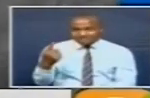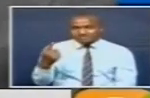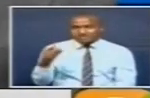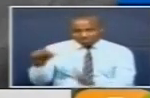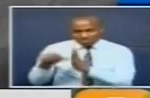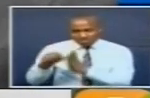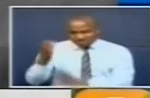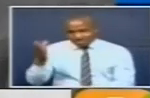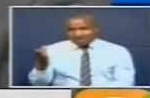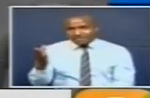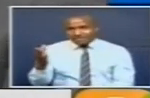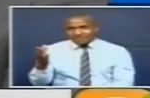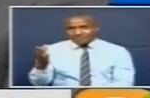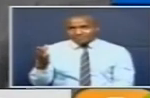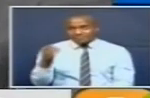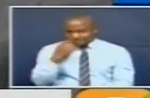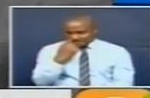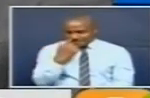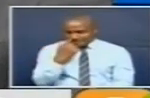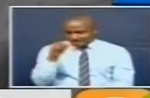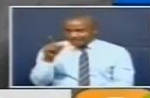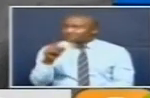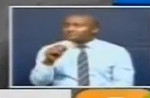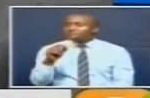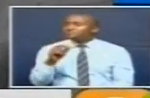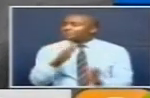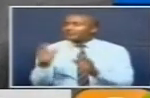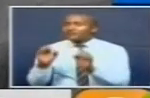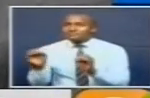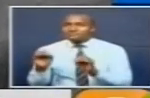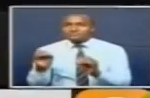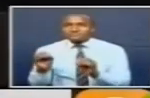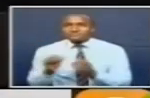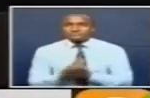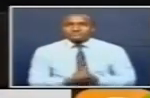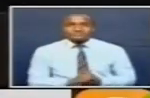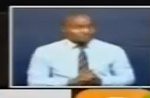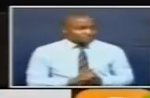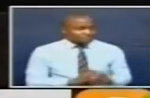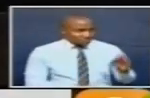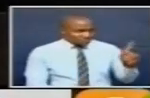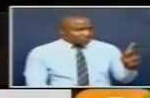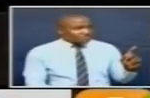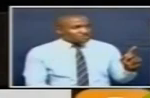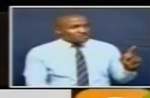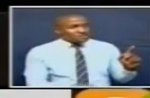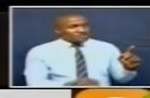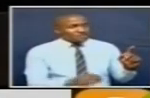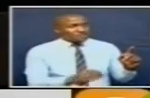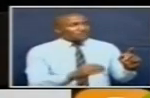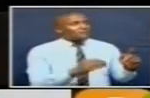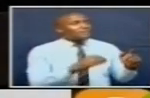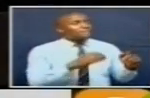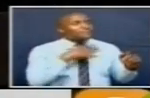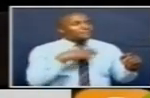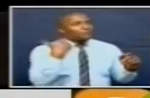problem somewhere. Right. And this is not what we expect. Yeah, we don't want to be cynics, but you never know. Yeah. Right. Again, questions over deployment of returning officers,